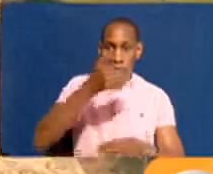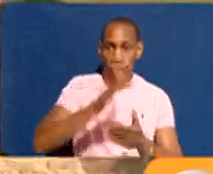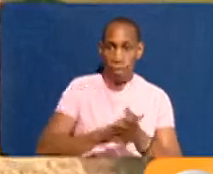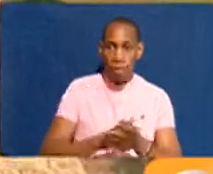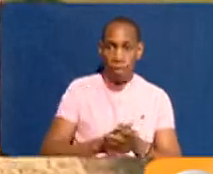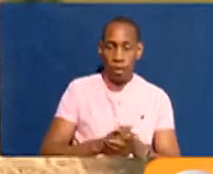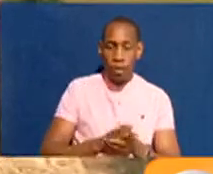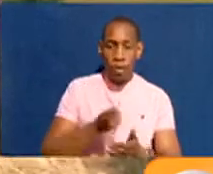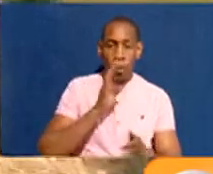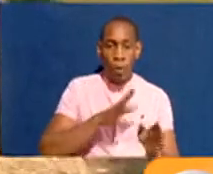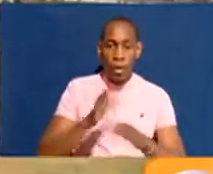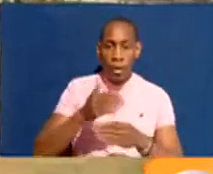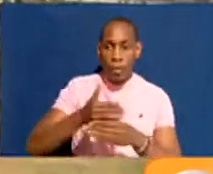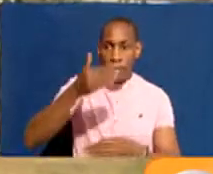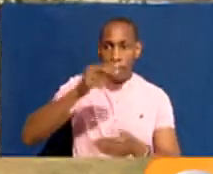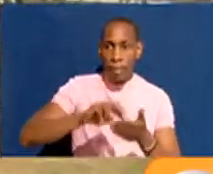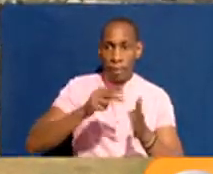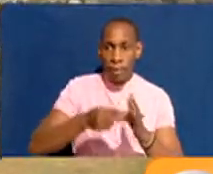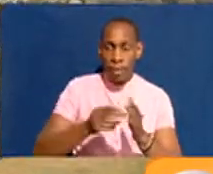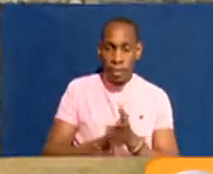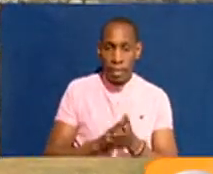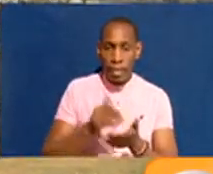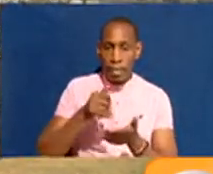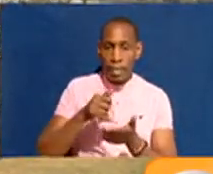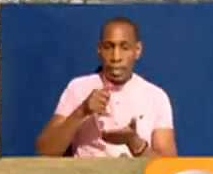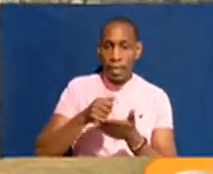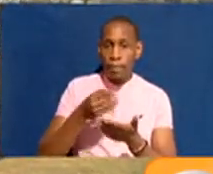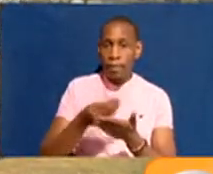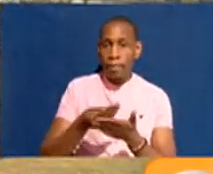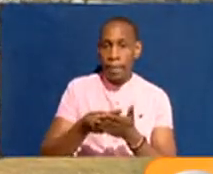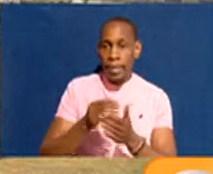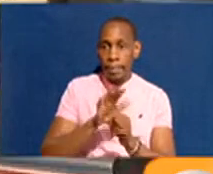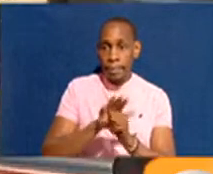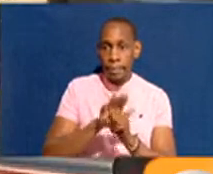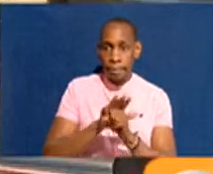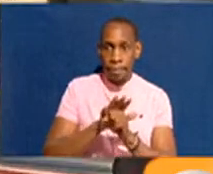project costed big monies,